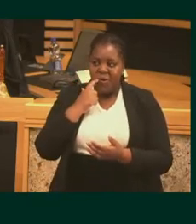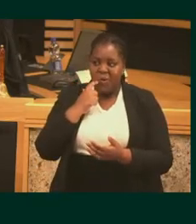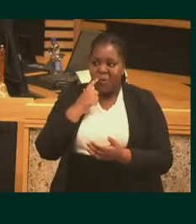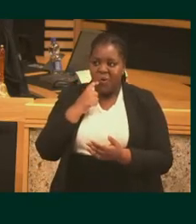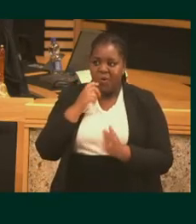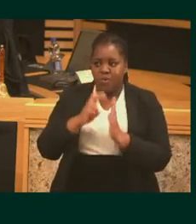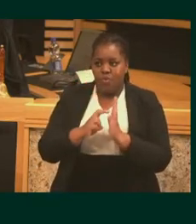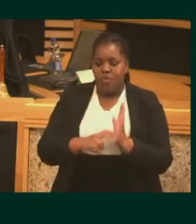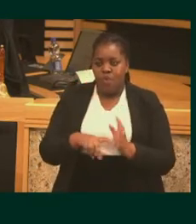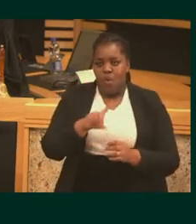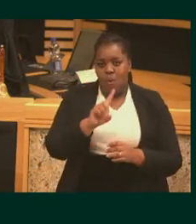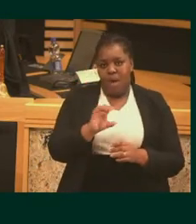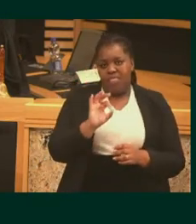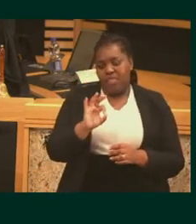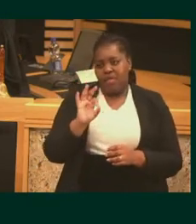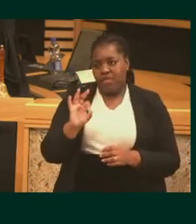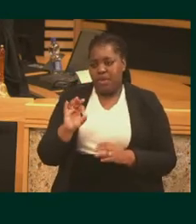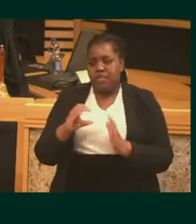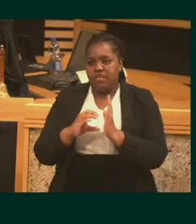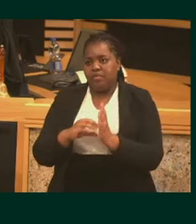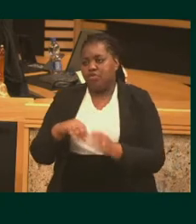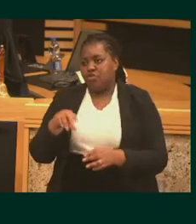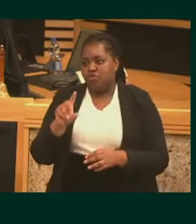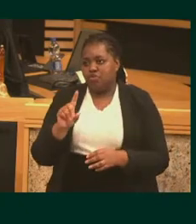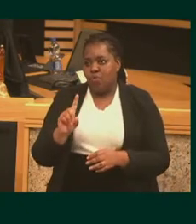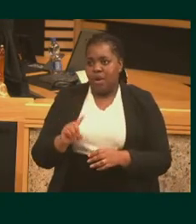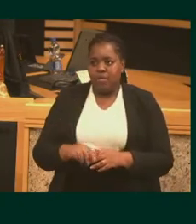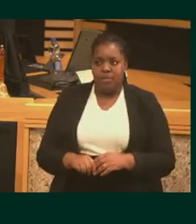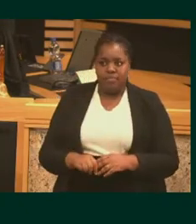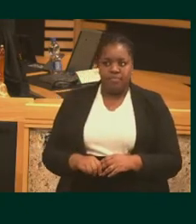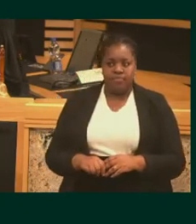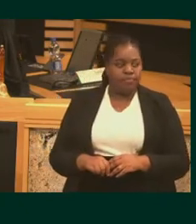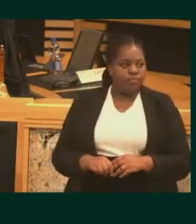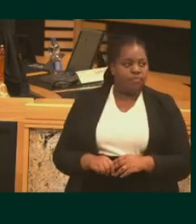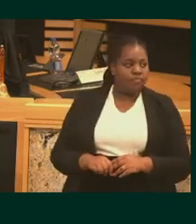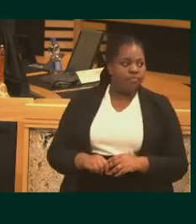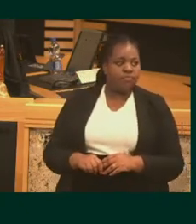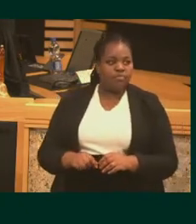rule 133 subsection 1 honorable Bana